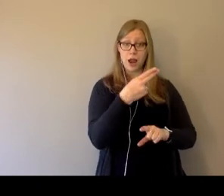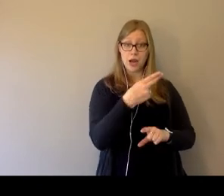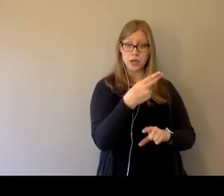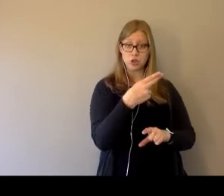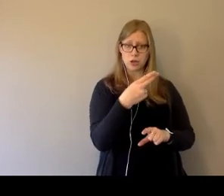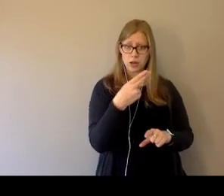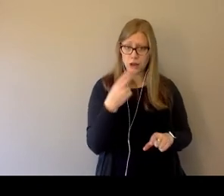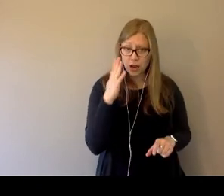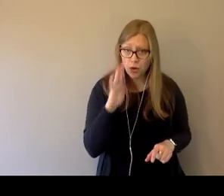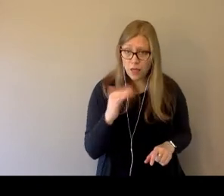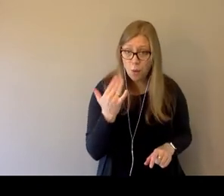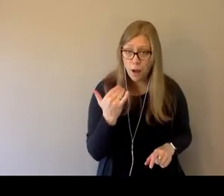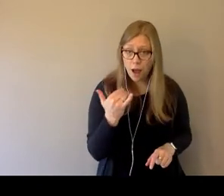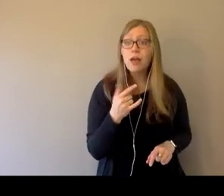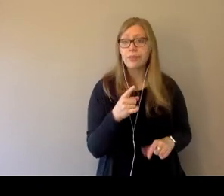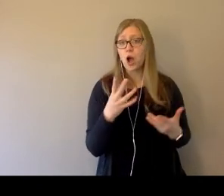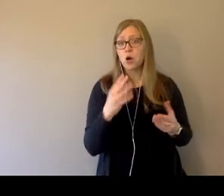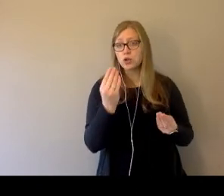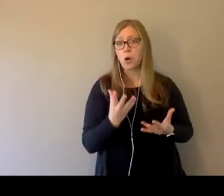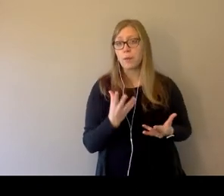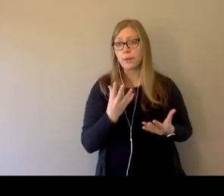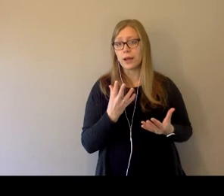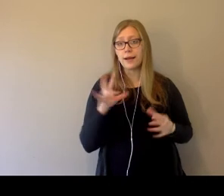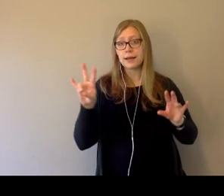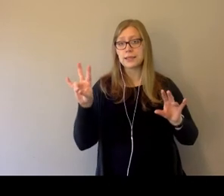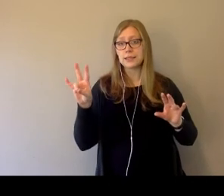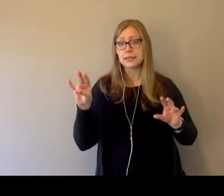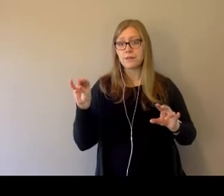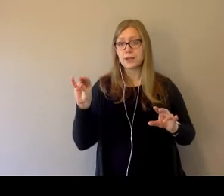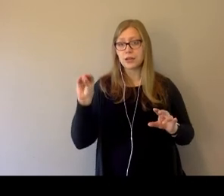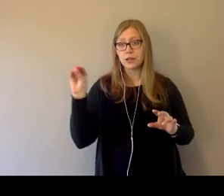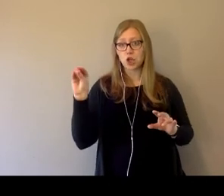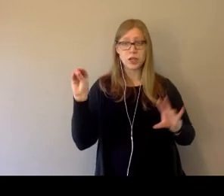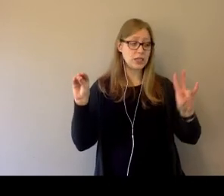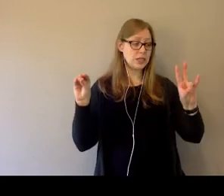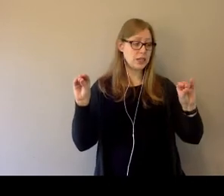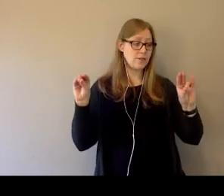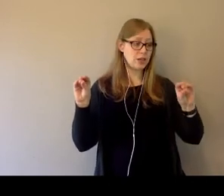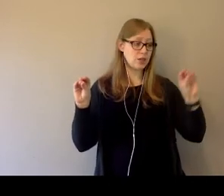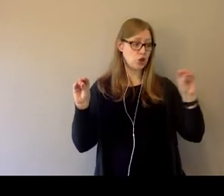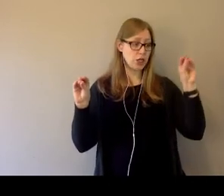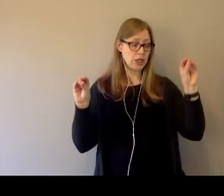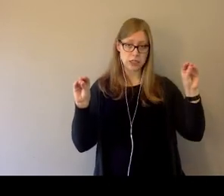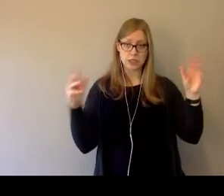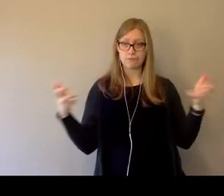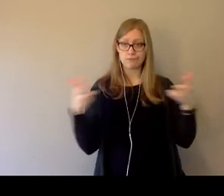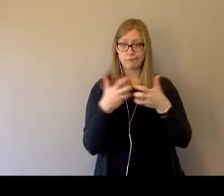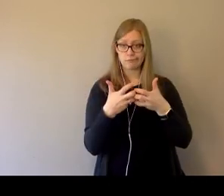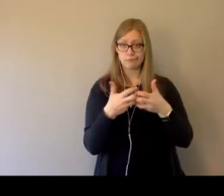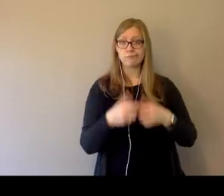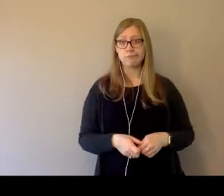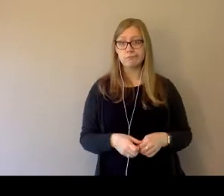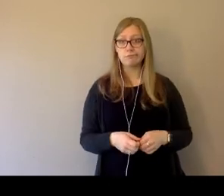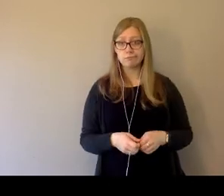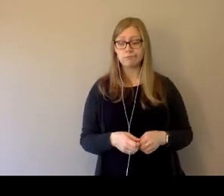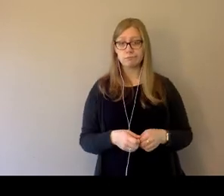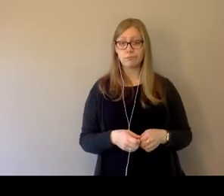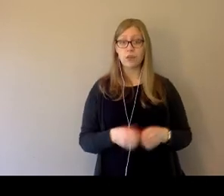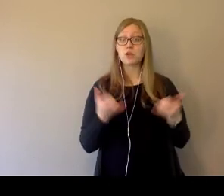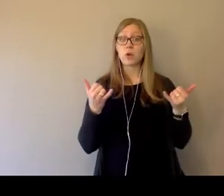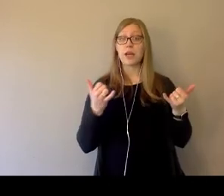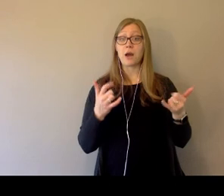70 degrees. So that is given. So the angle part is taken care of. So I just have to match the sides up and verify